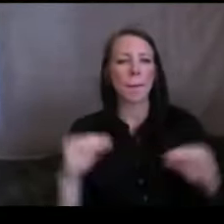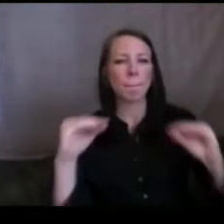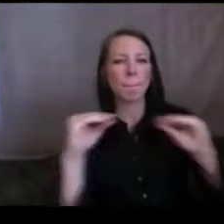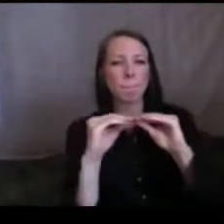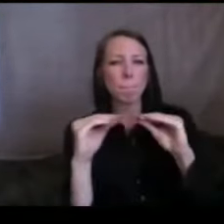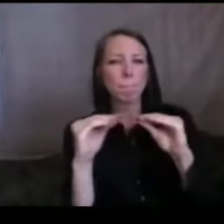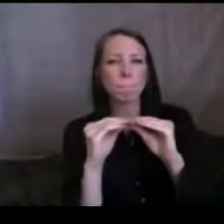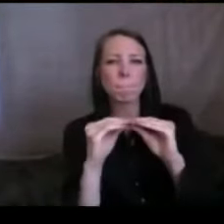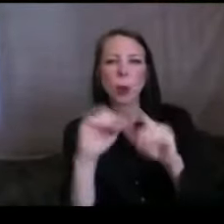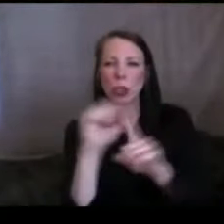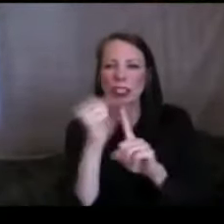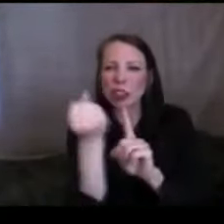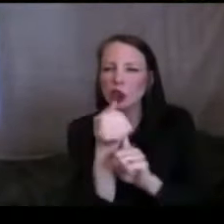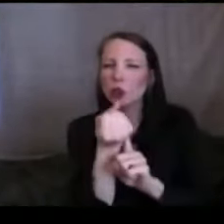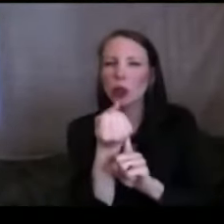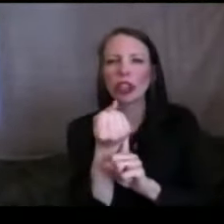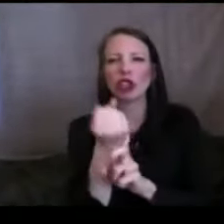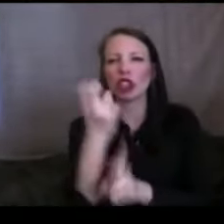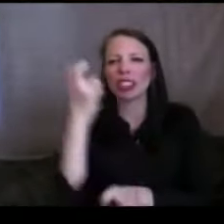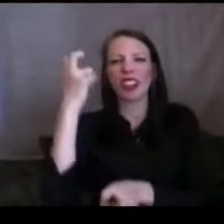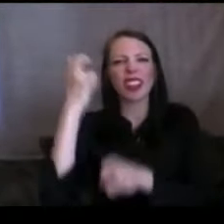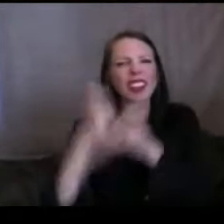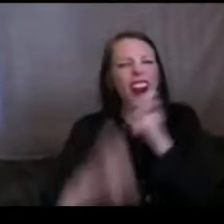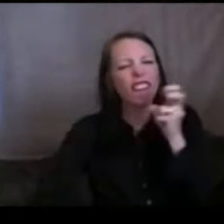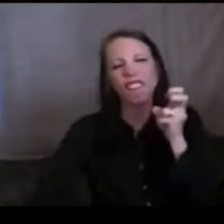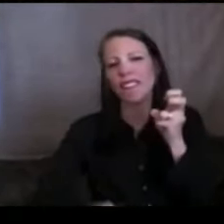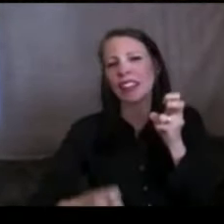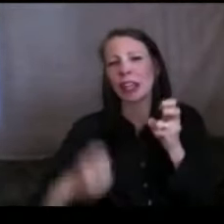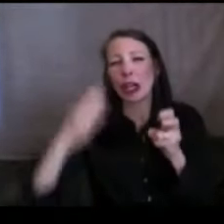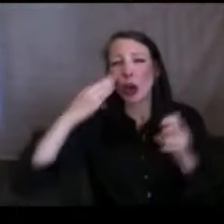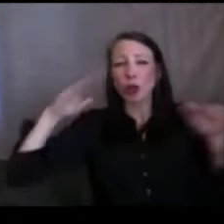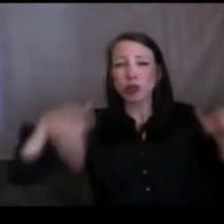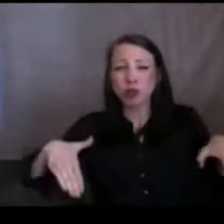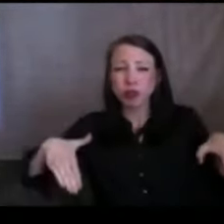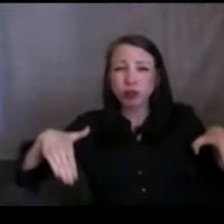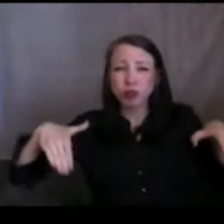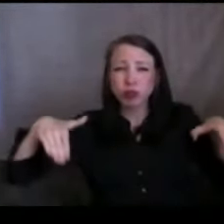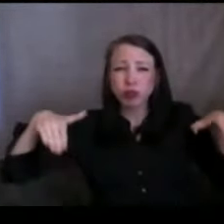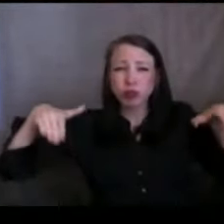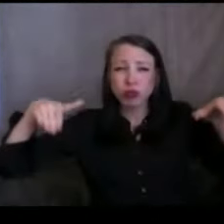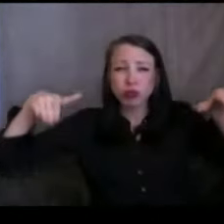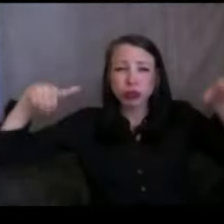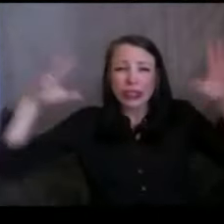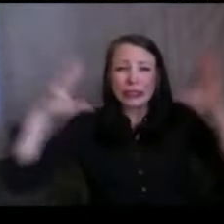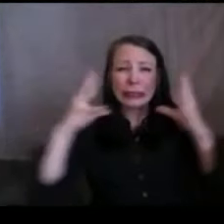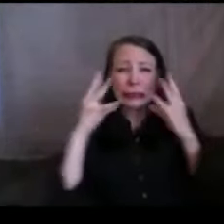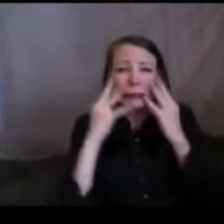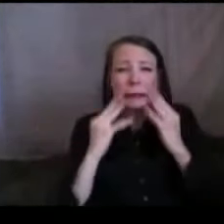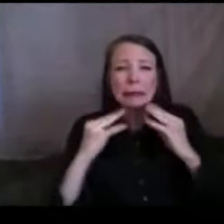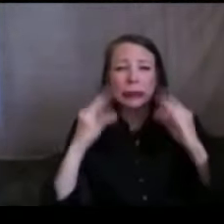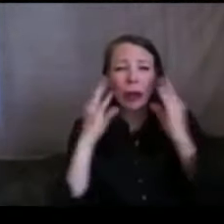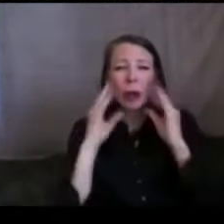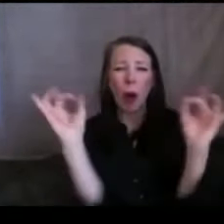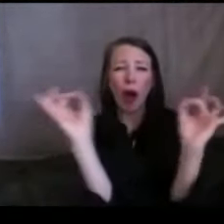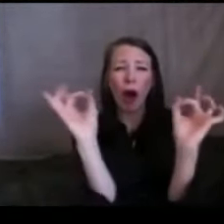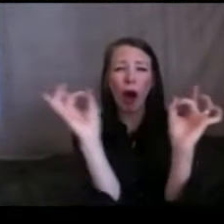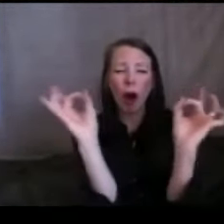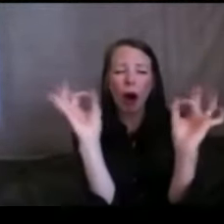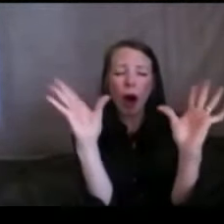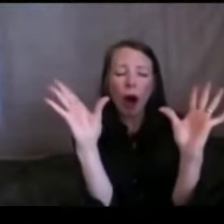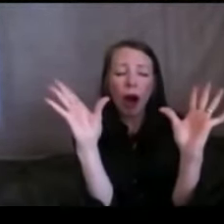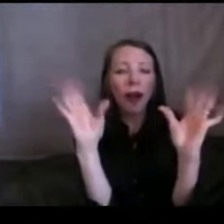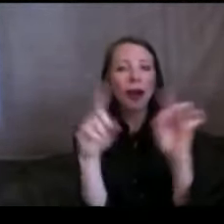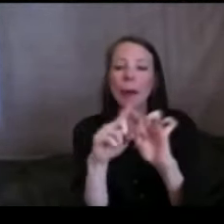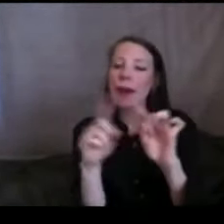difficult circumstances than I could ever even imagine. And to me, that just creates an opportunity